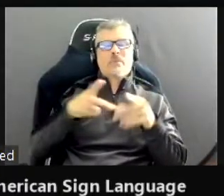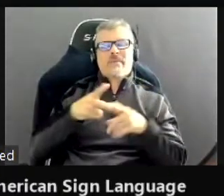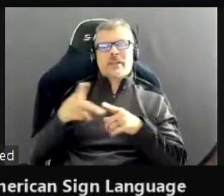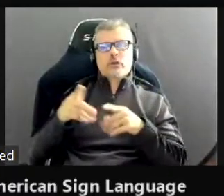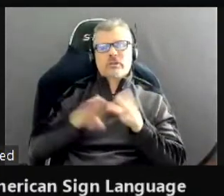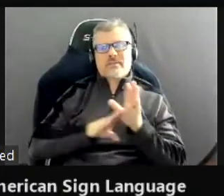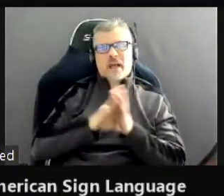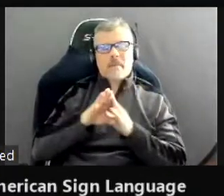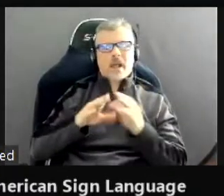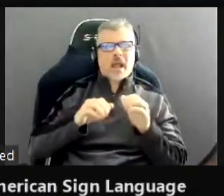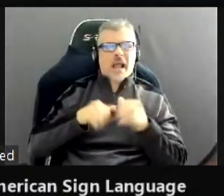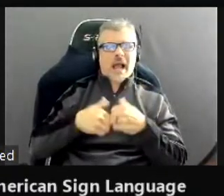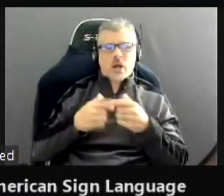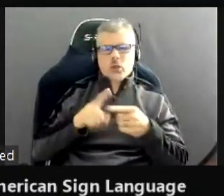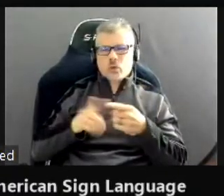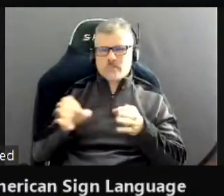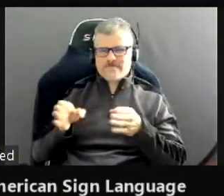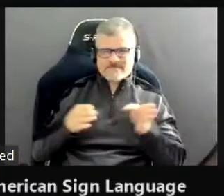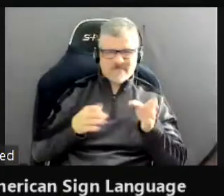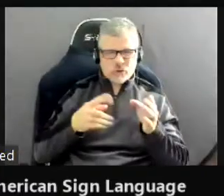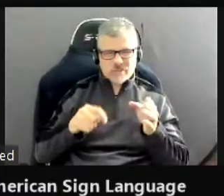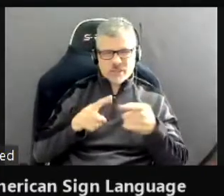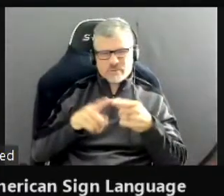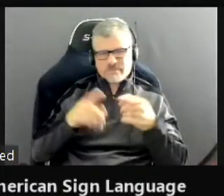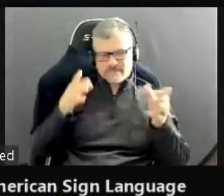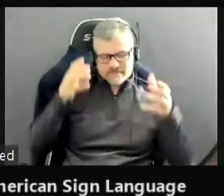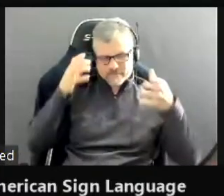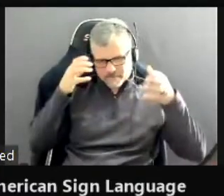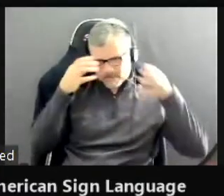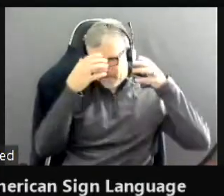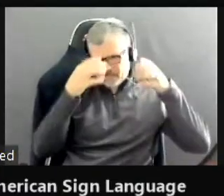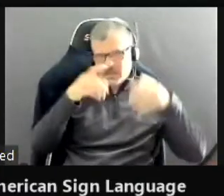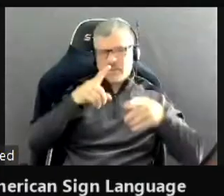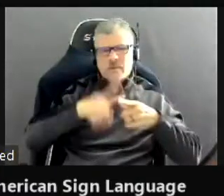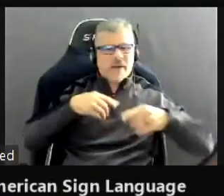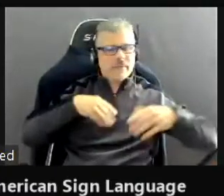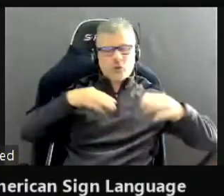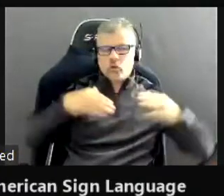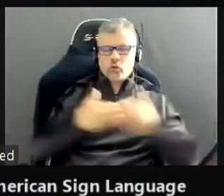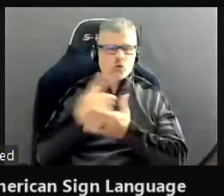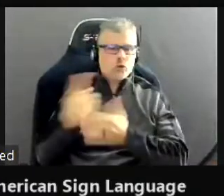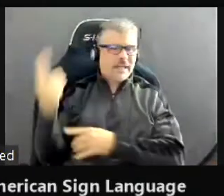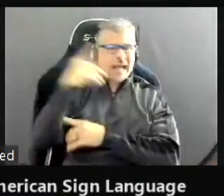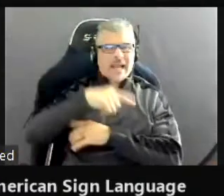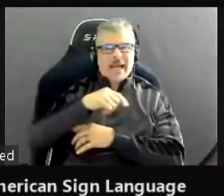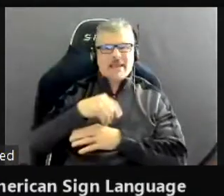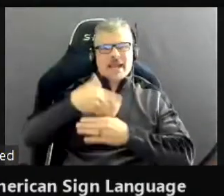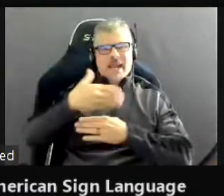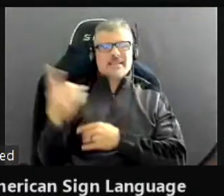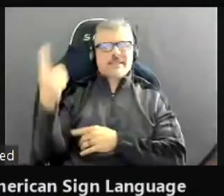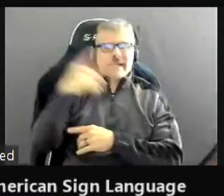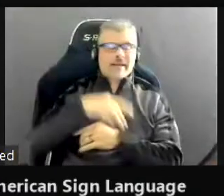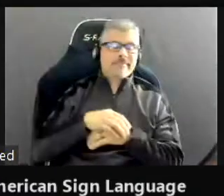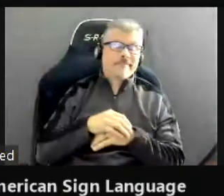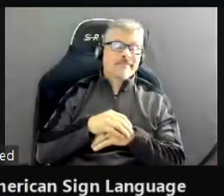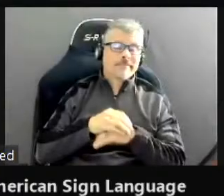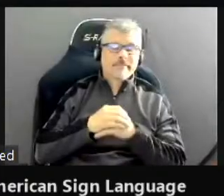know, readjust and get back in the classroom and start a fresh day the next day. Thank you.